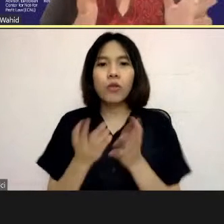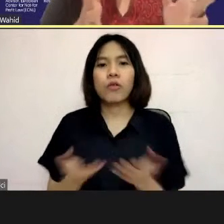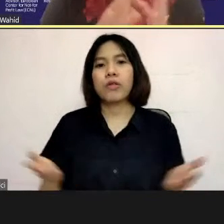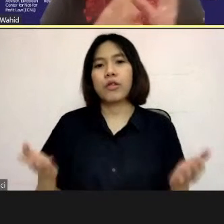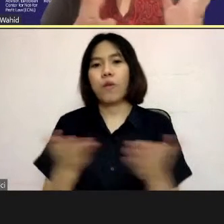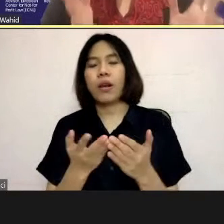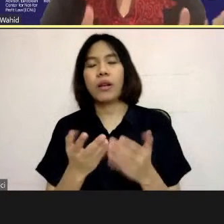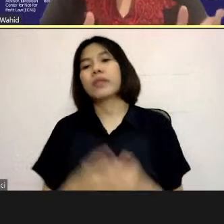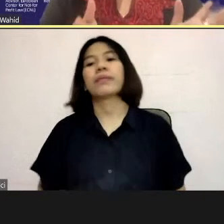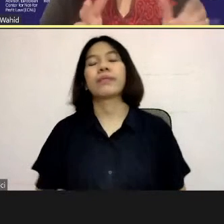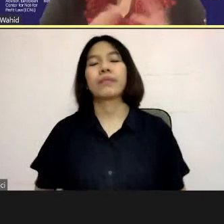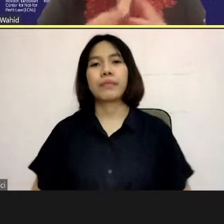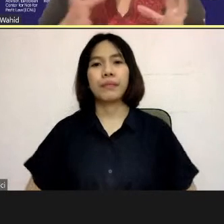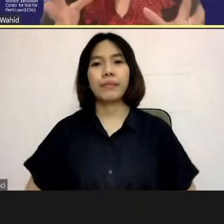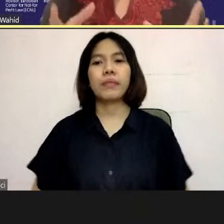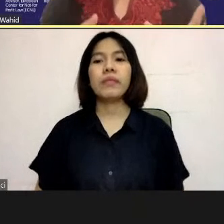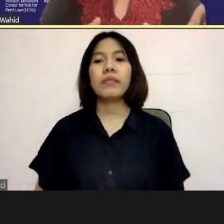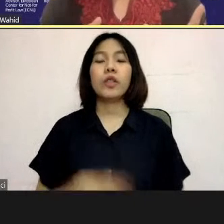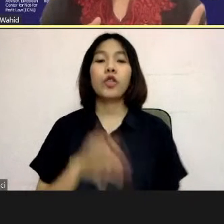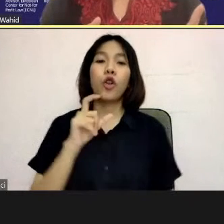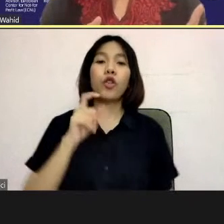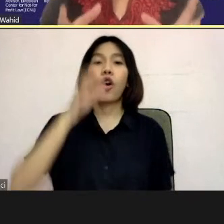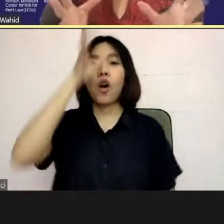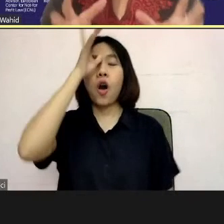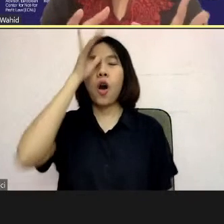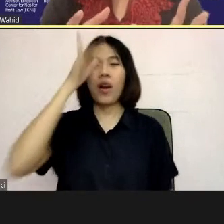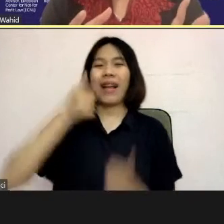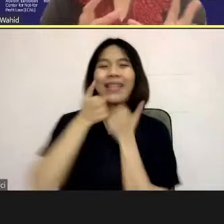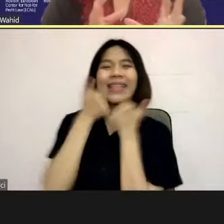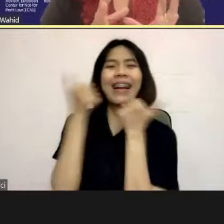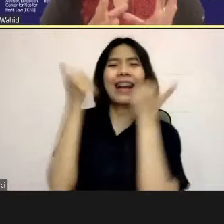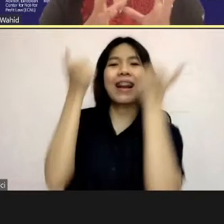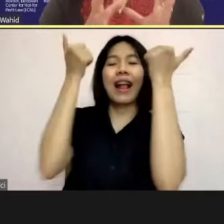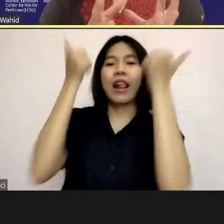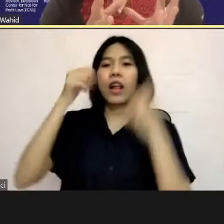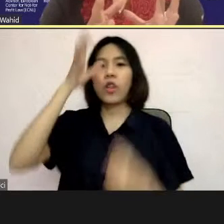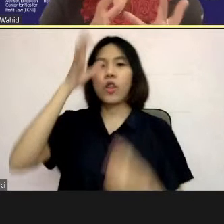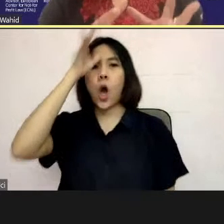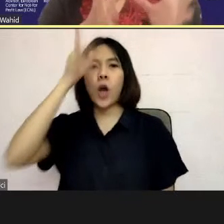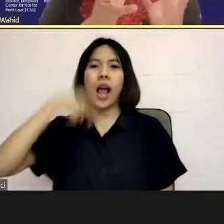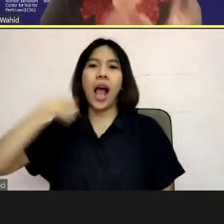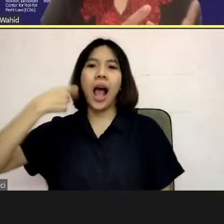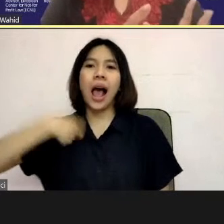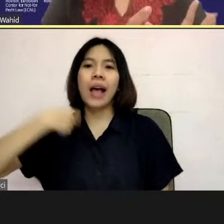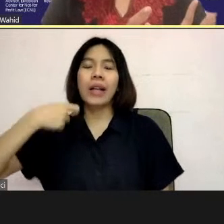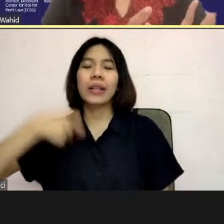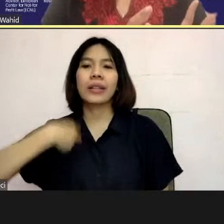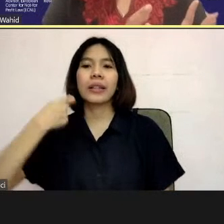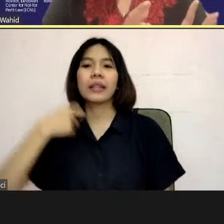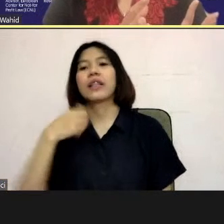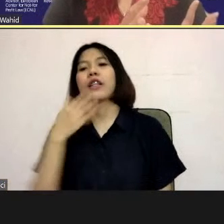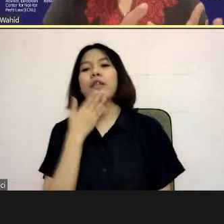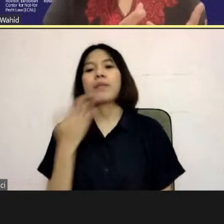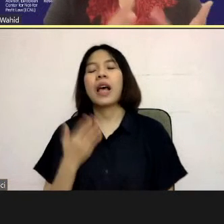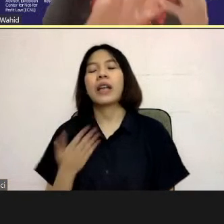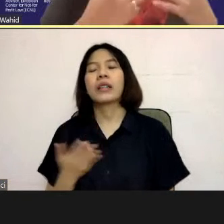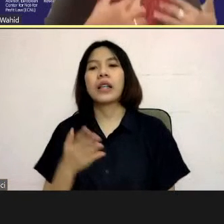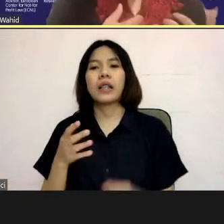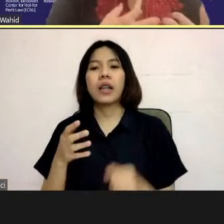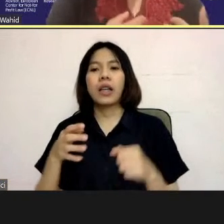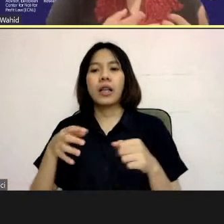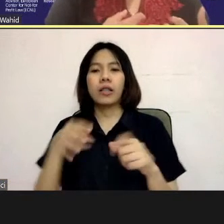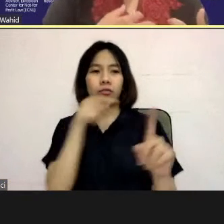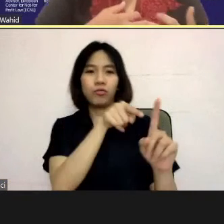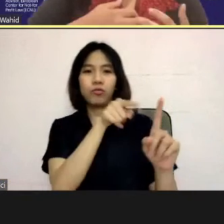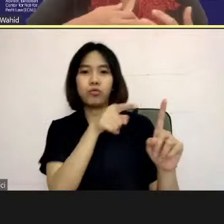like for example, analogically, if someone is sleeping or one groups, it's small groups, let's say in what certain